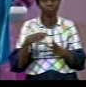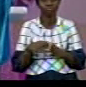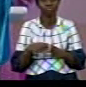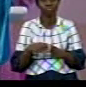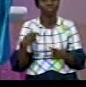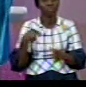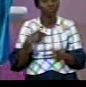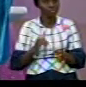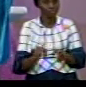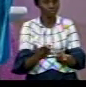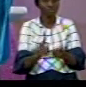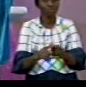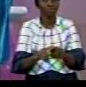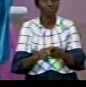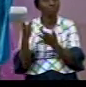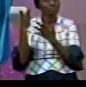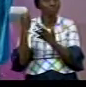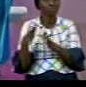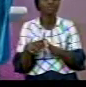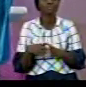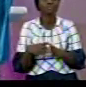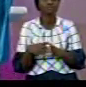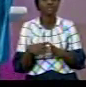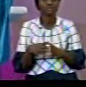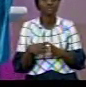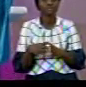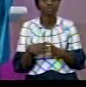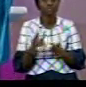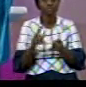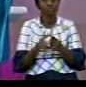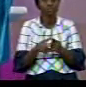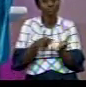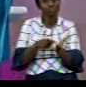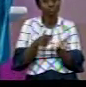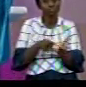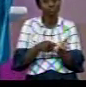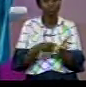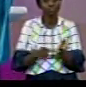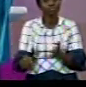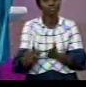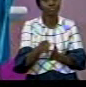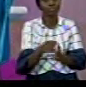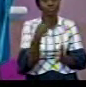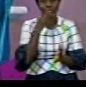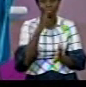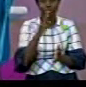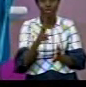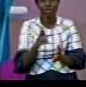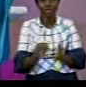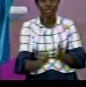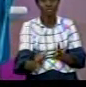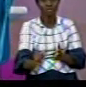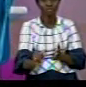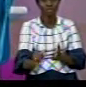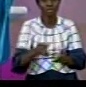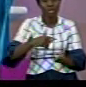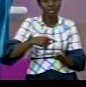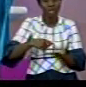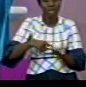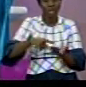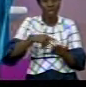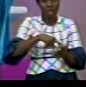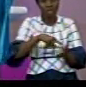bit maybe one more minute to check those who are still staying among the crowd in the crowd